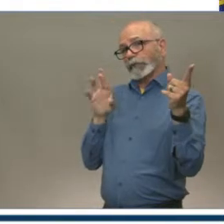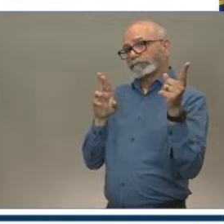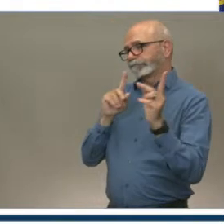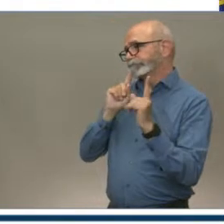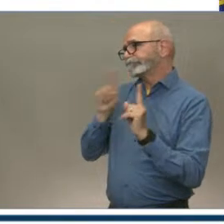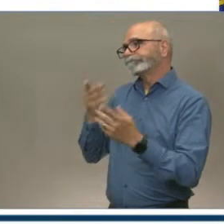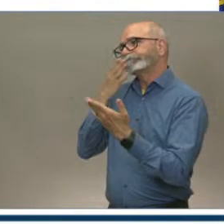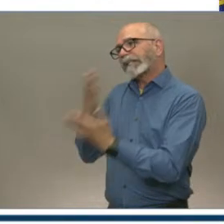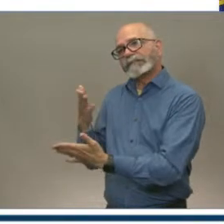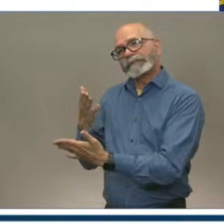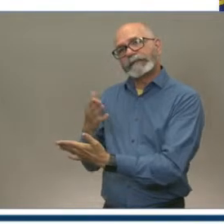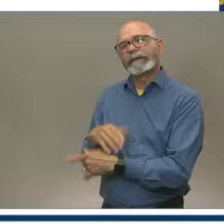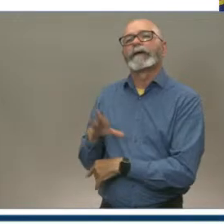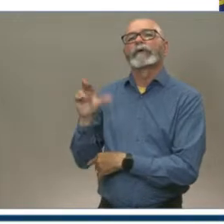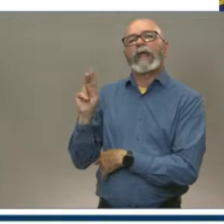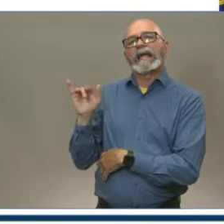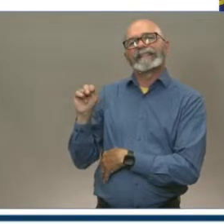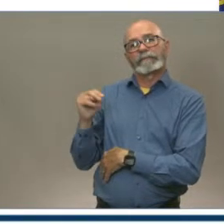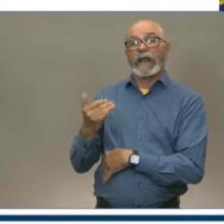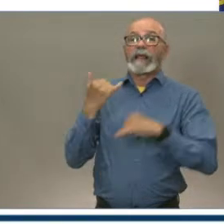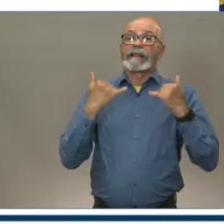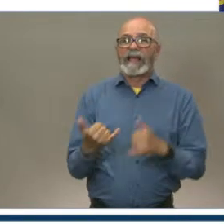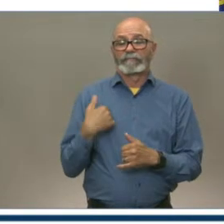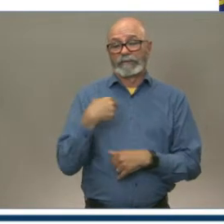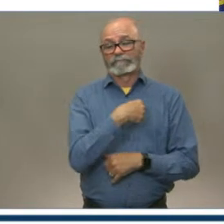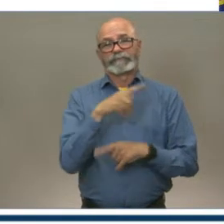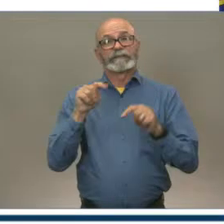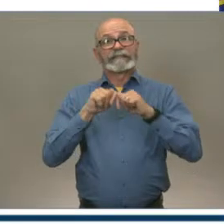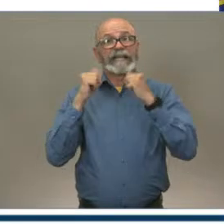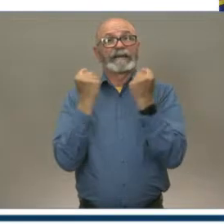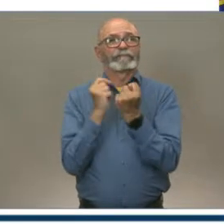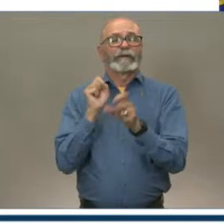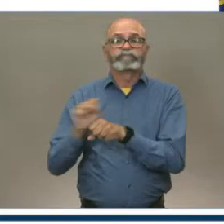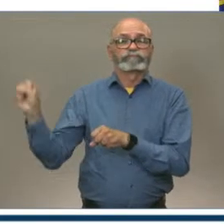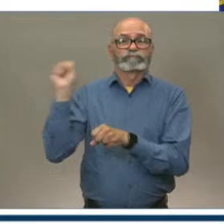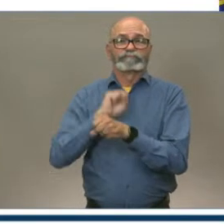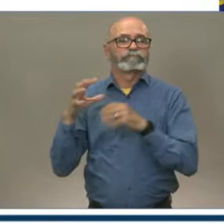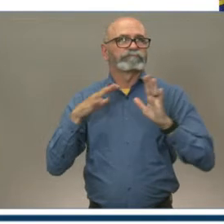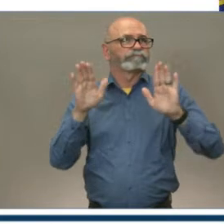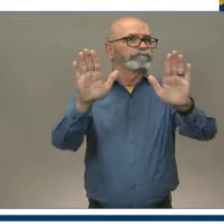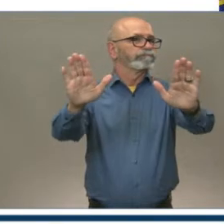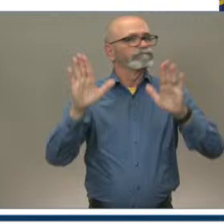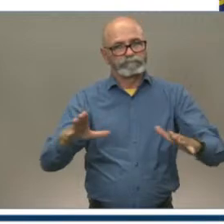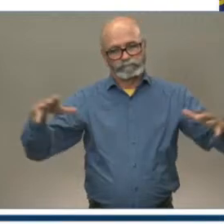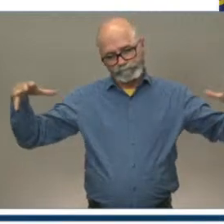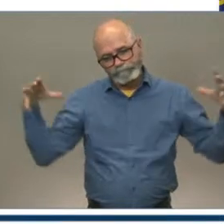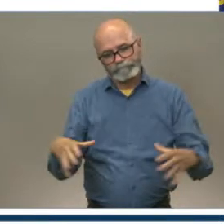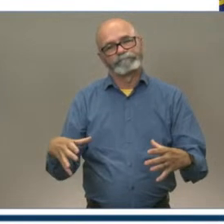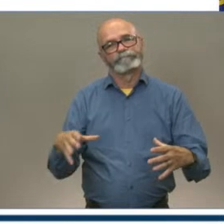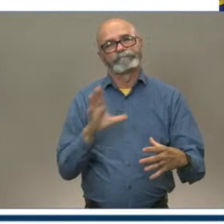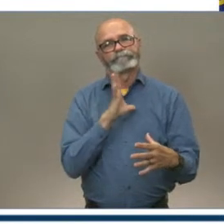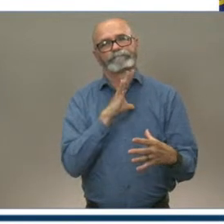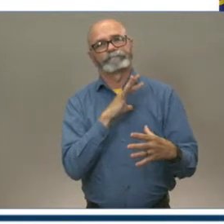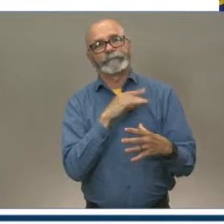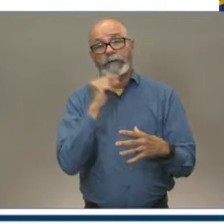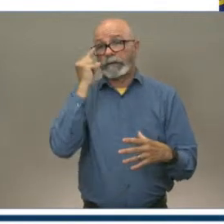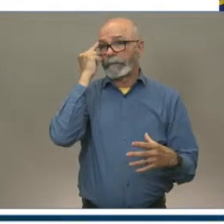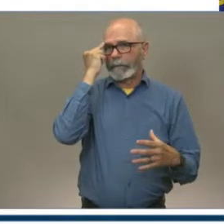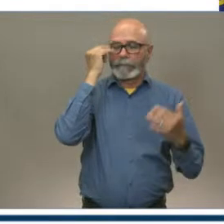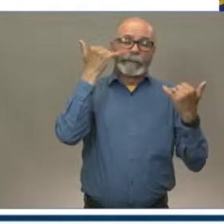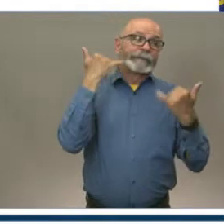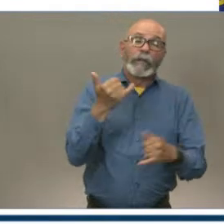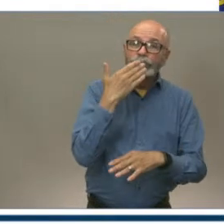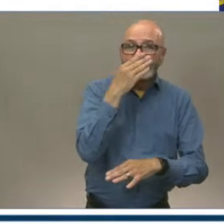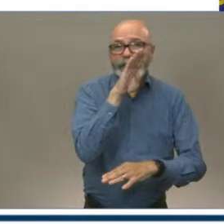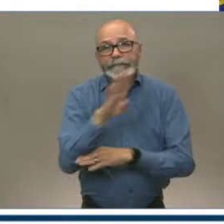me working equally hard, so I appreciate that. And good afternoon, everybody. It's been a long time since we felt the need to hold a briefing on a